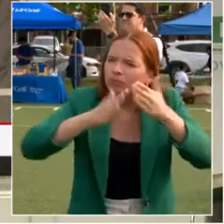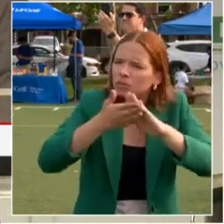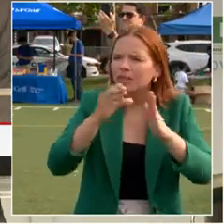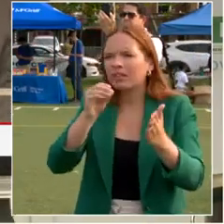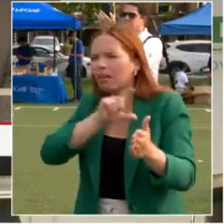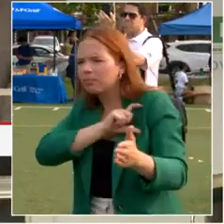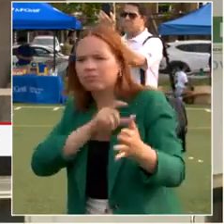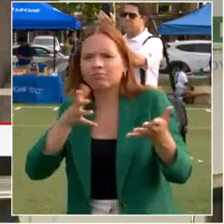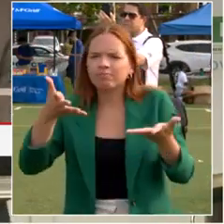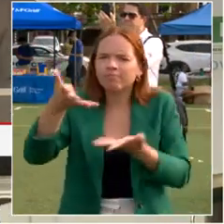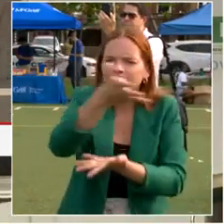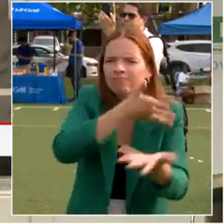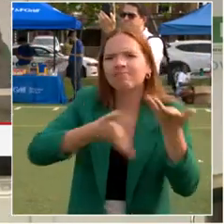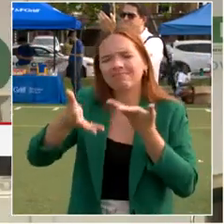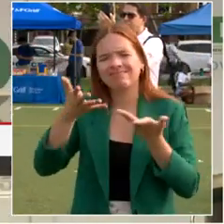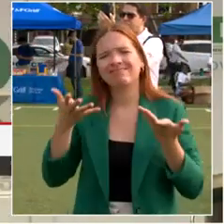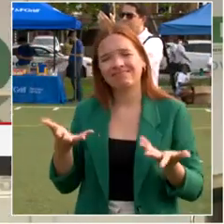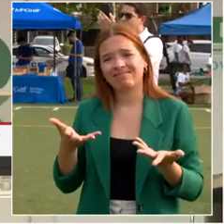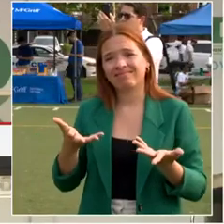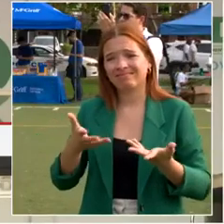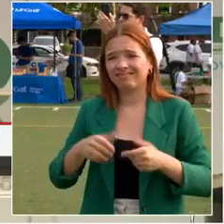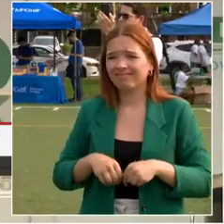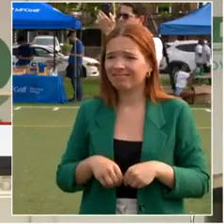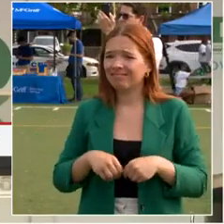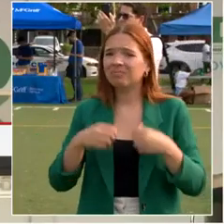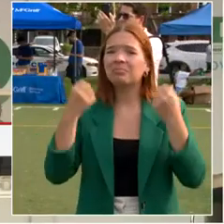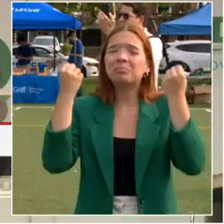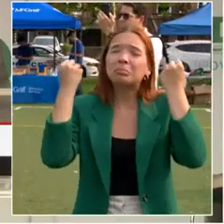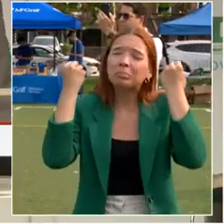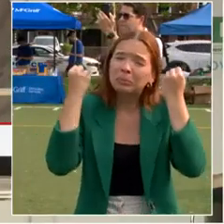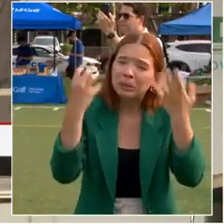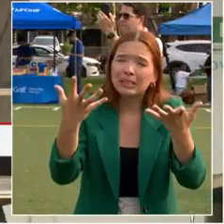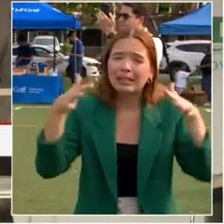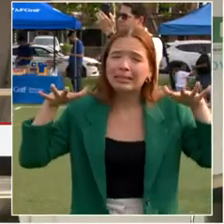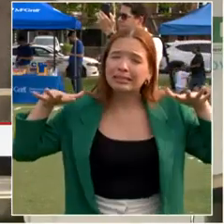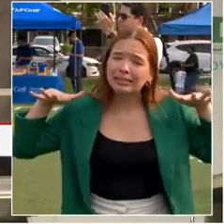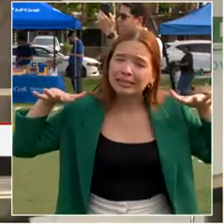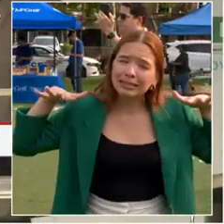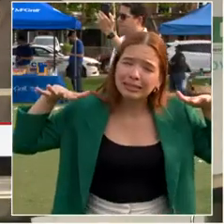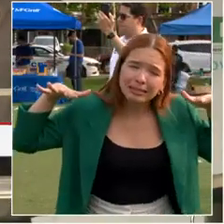people that we and the rest of us in law enforcement serve.